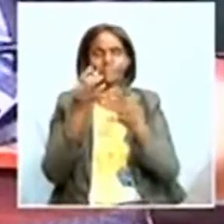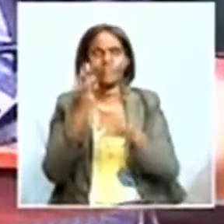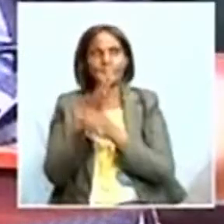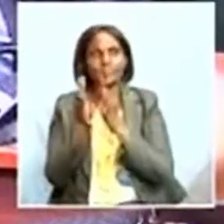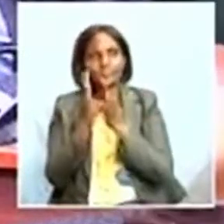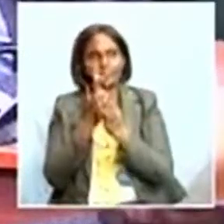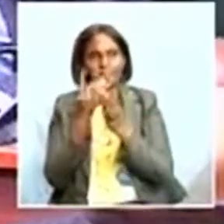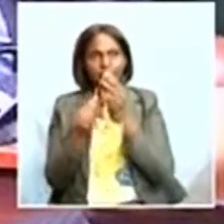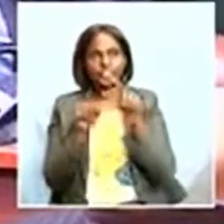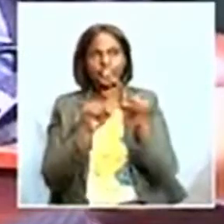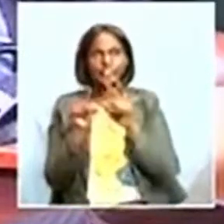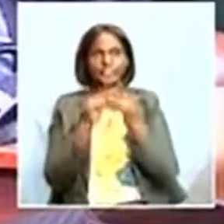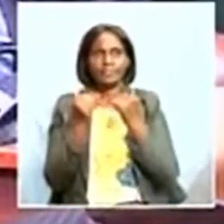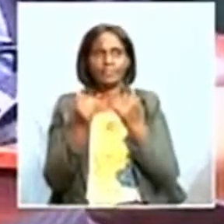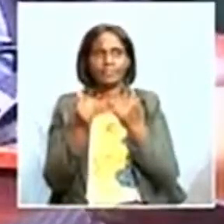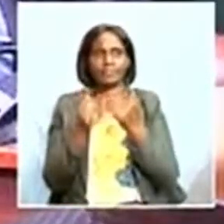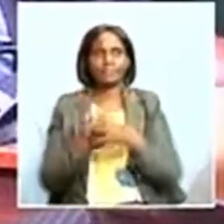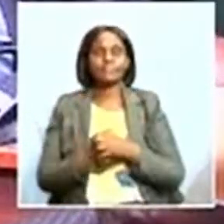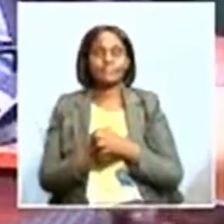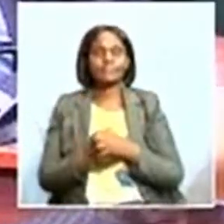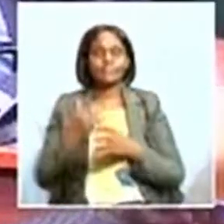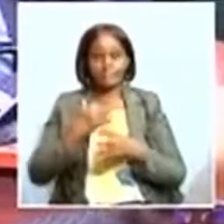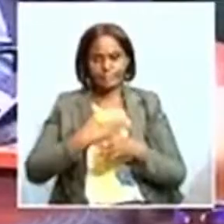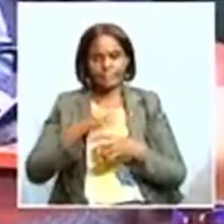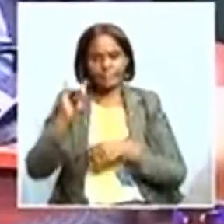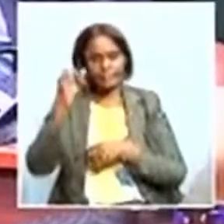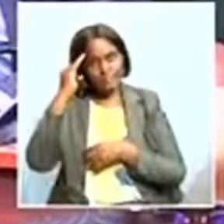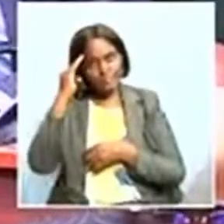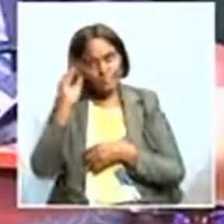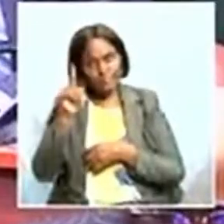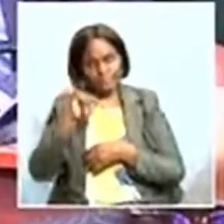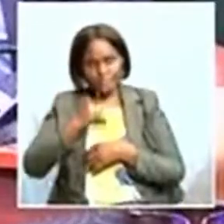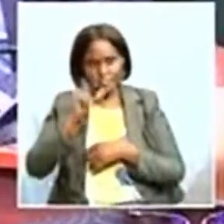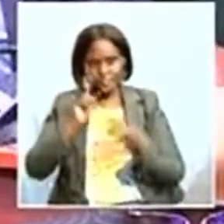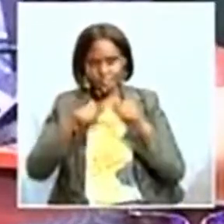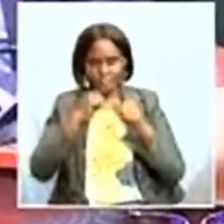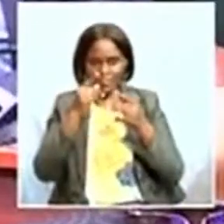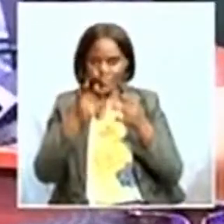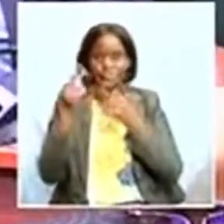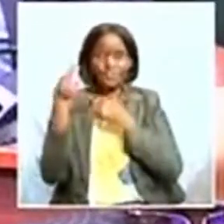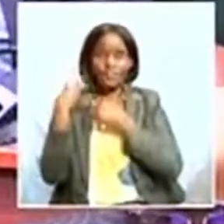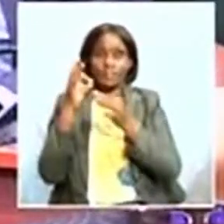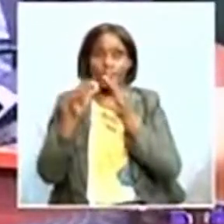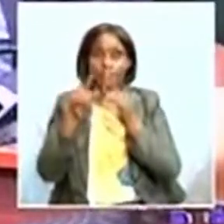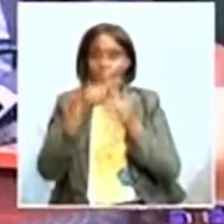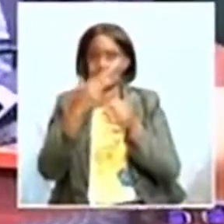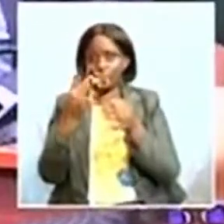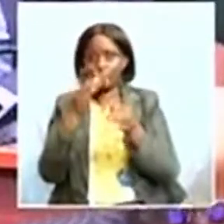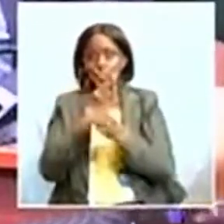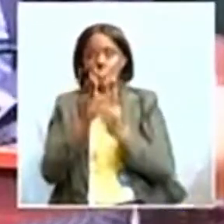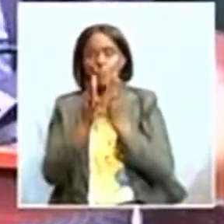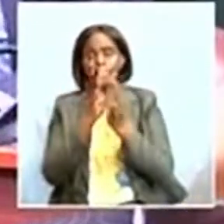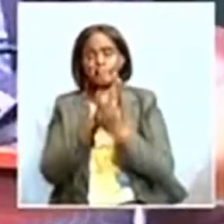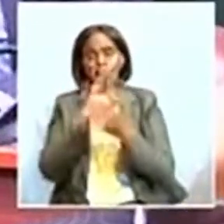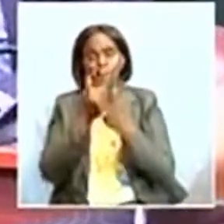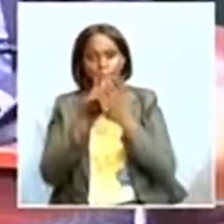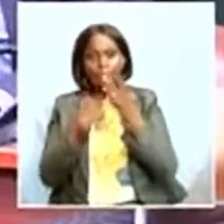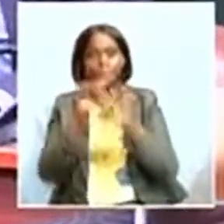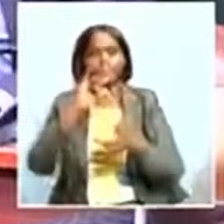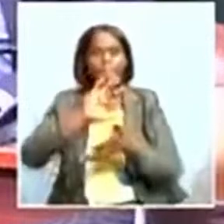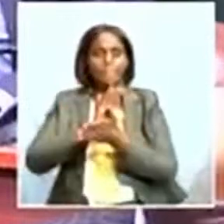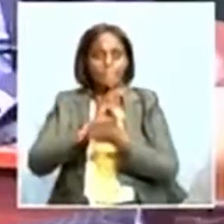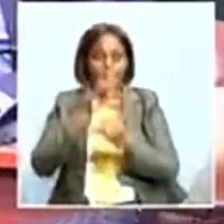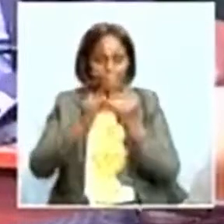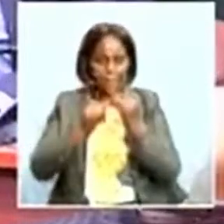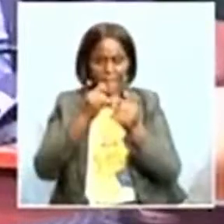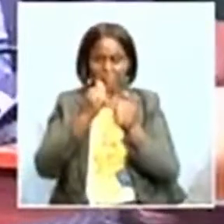we are completing now. Mind you, we will not be going to have this burden if this infrastructure were complete, because